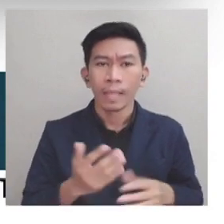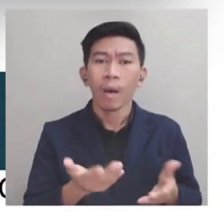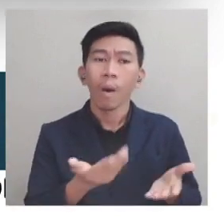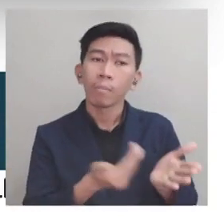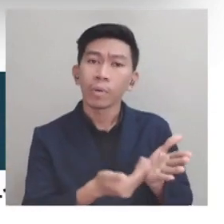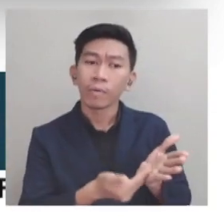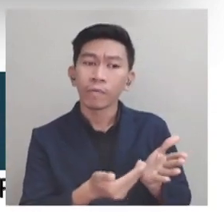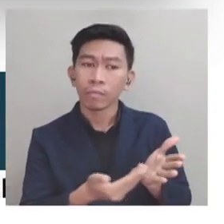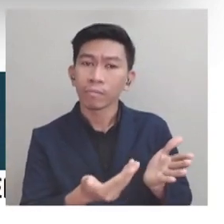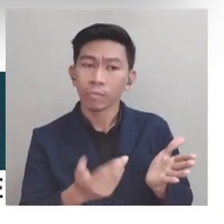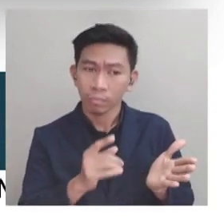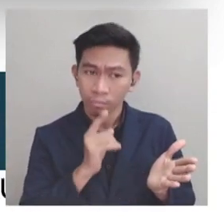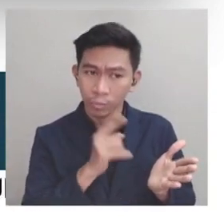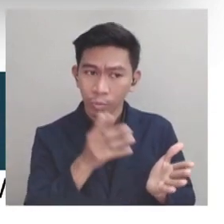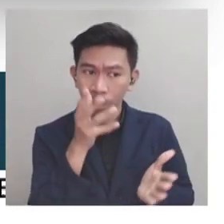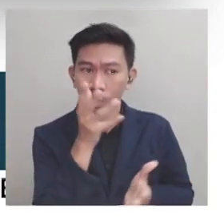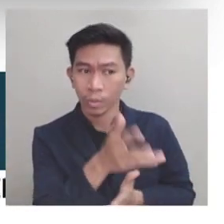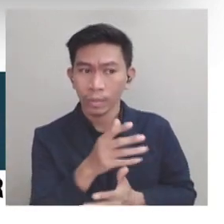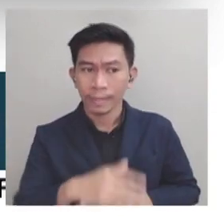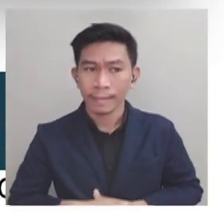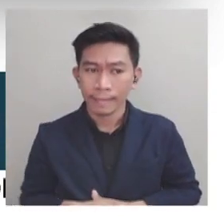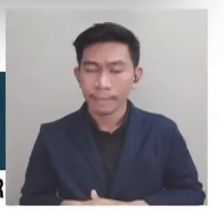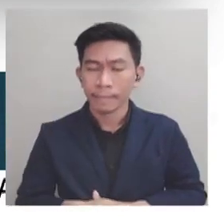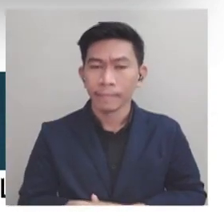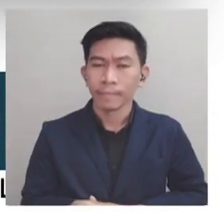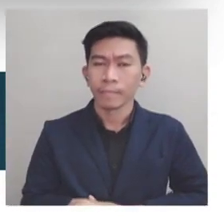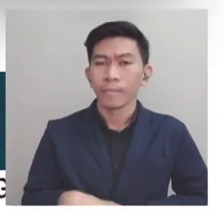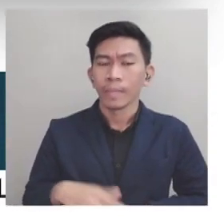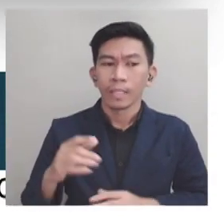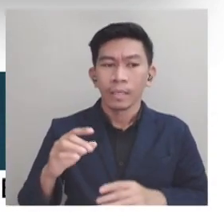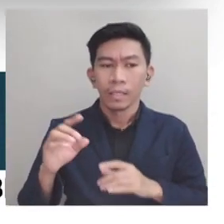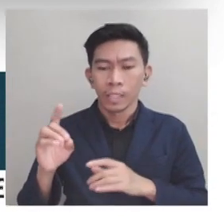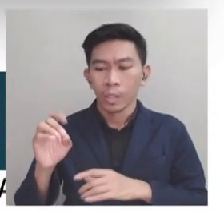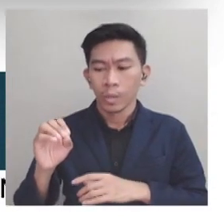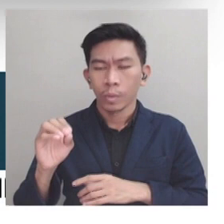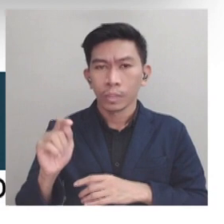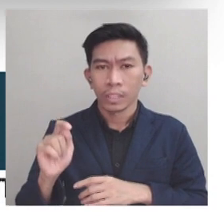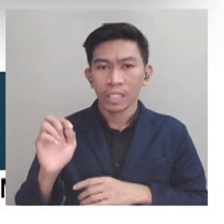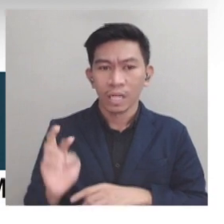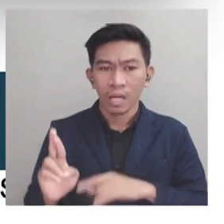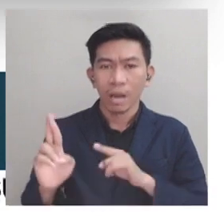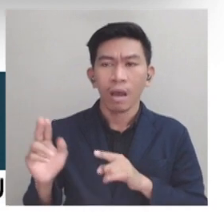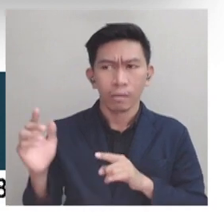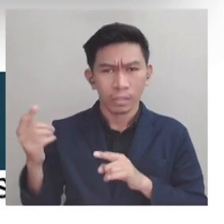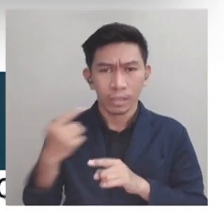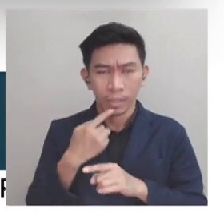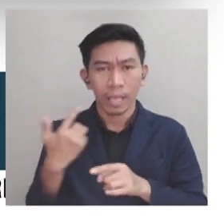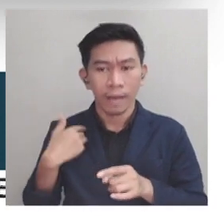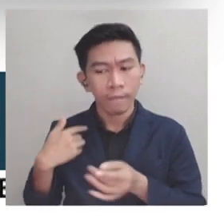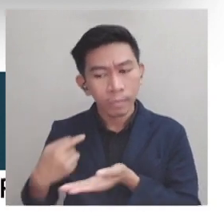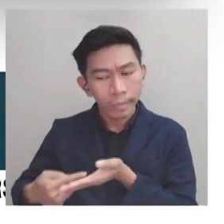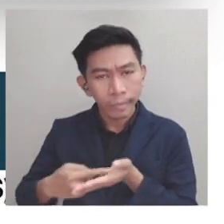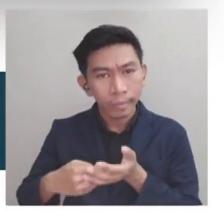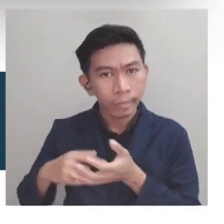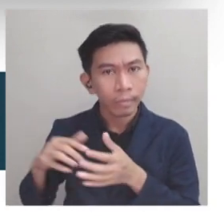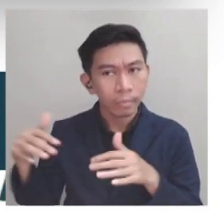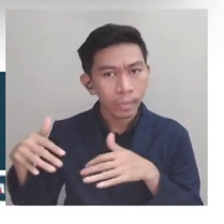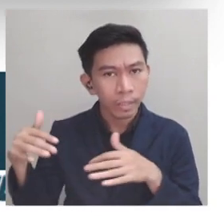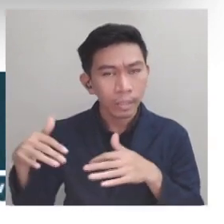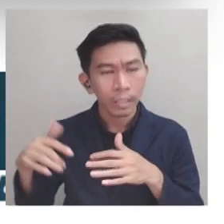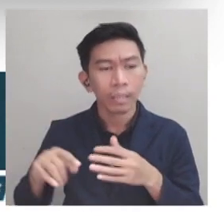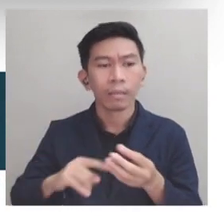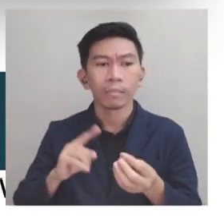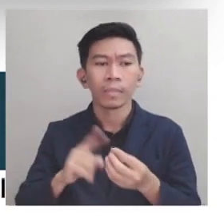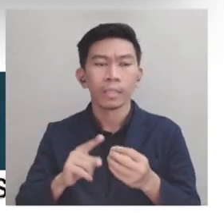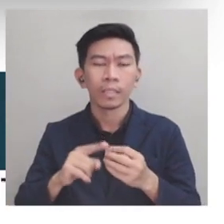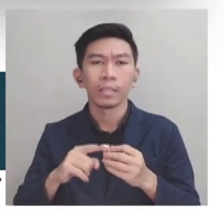evidence. In a statement, the Department of Transportation said they conducted a series of meetings on the issue of the Omnibus Franchising Guidelines or